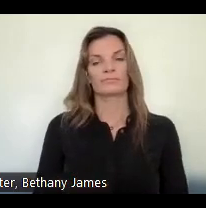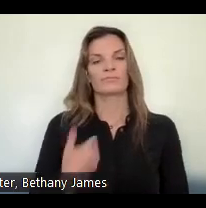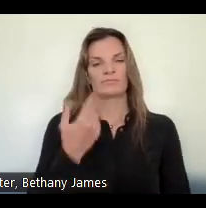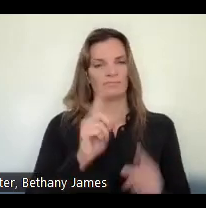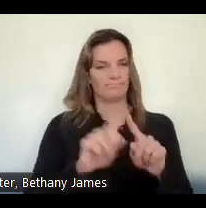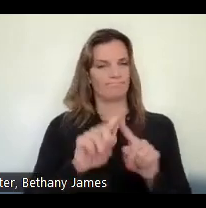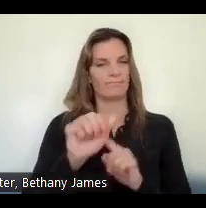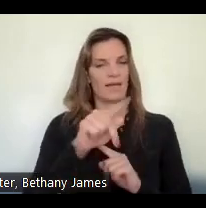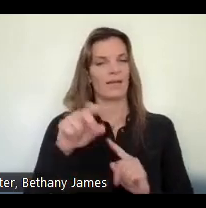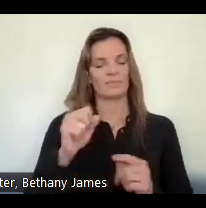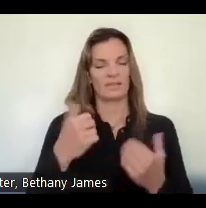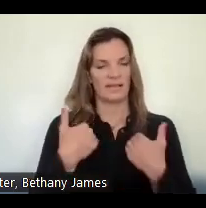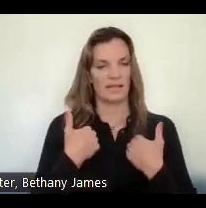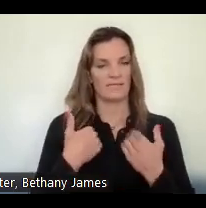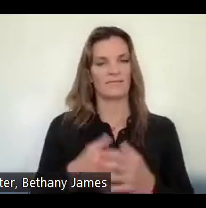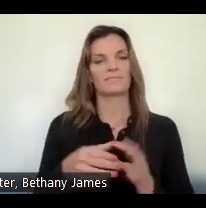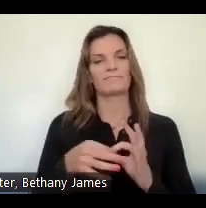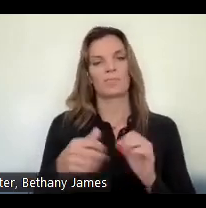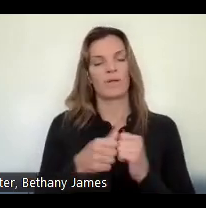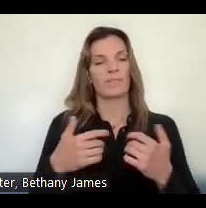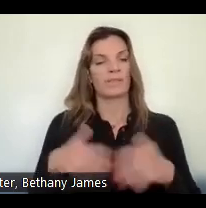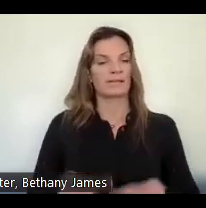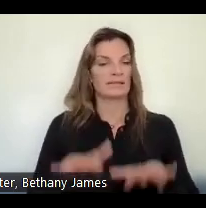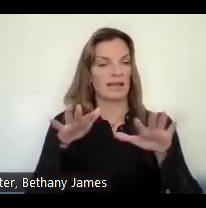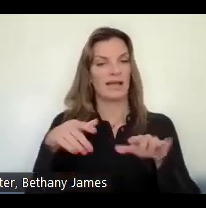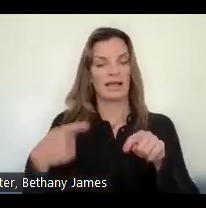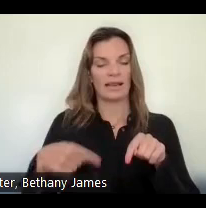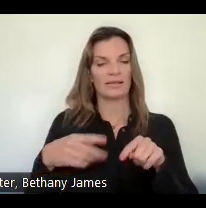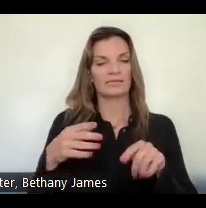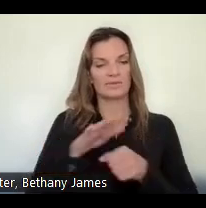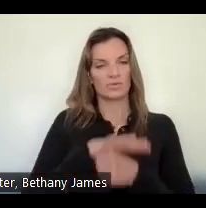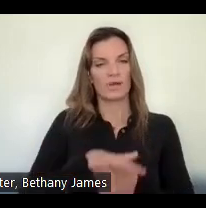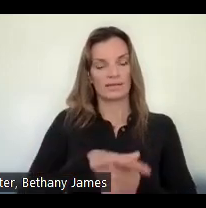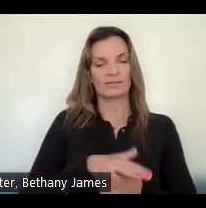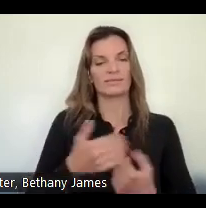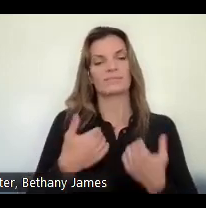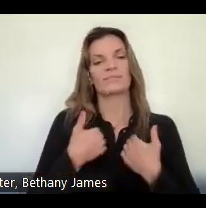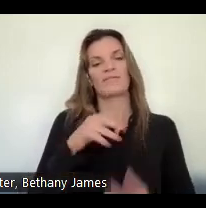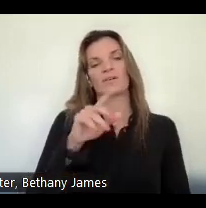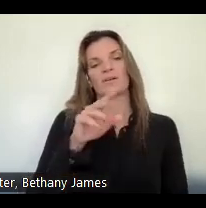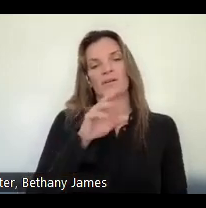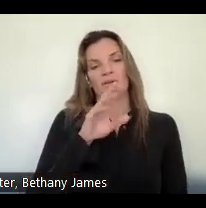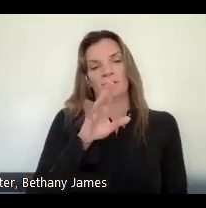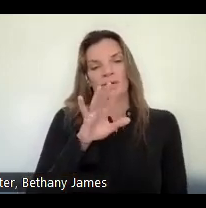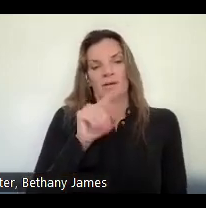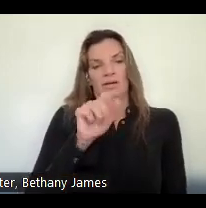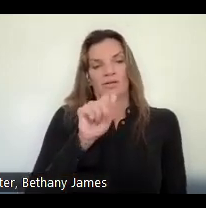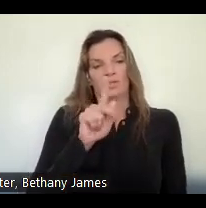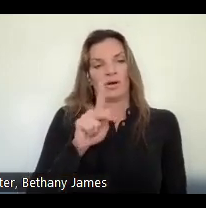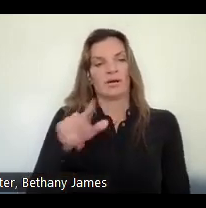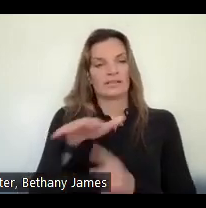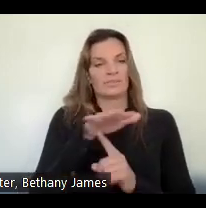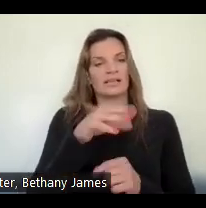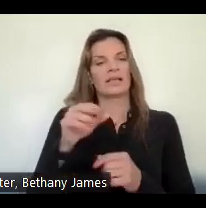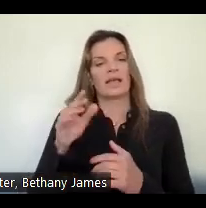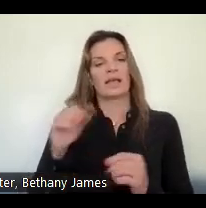our smartphones and devices for anxiety and stress. Some examples I've included are Talkspace and Worry Watch. And this image here to the